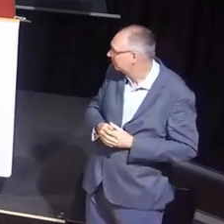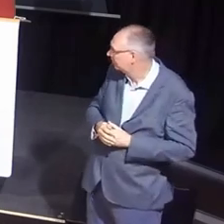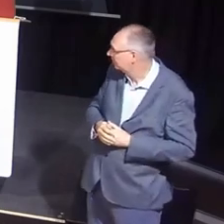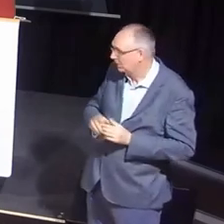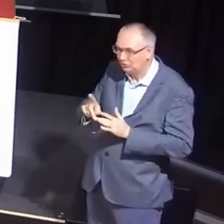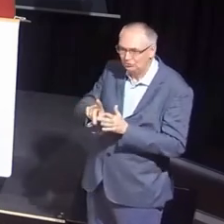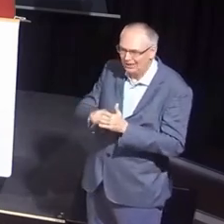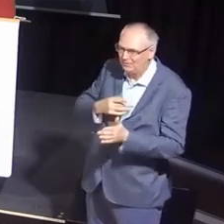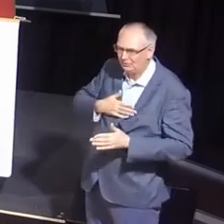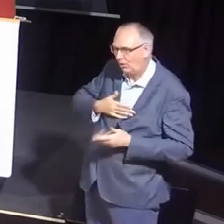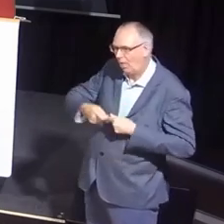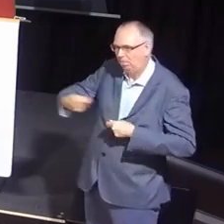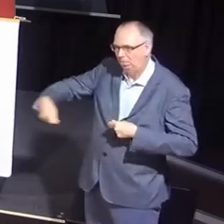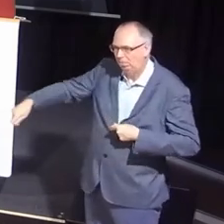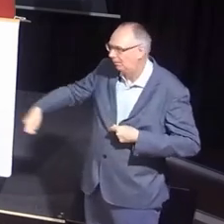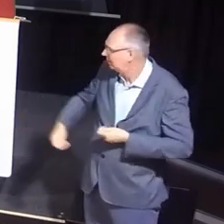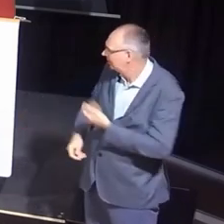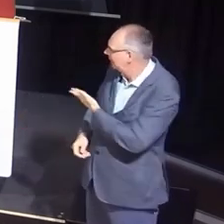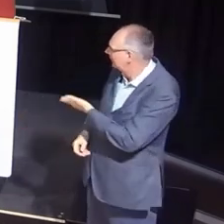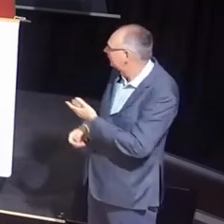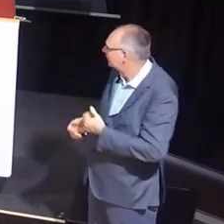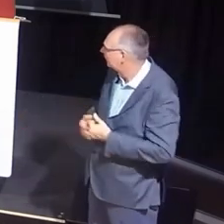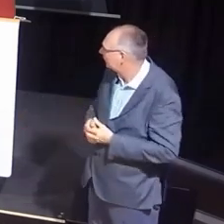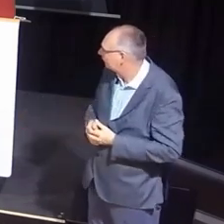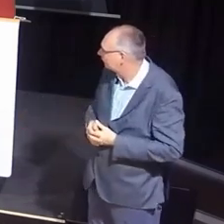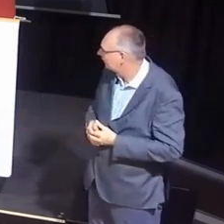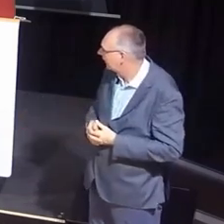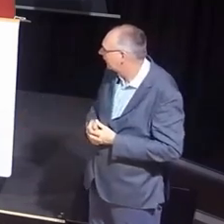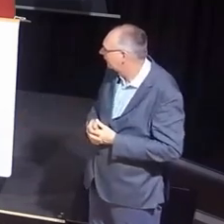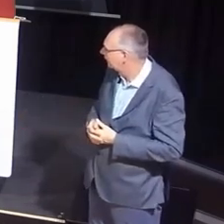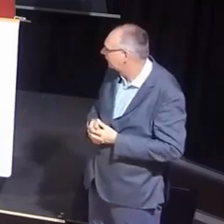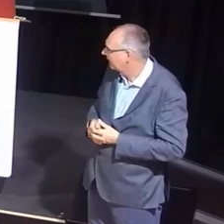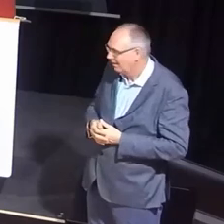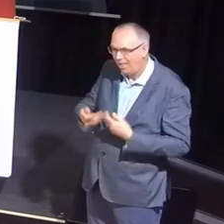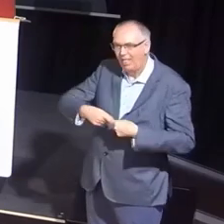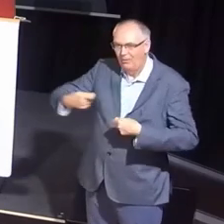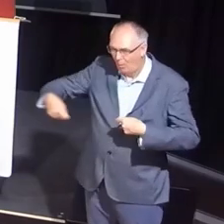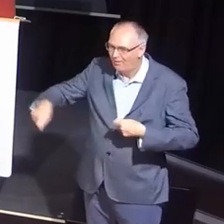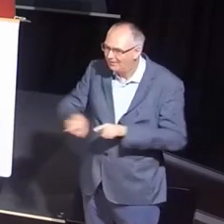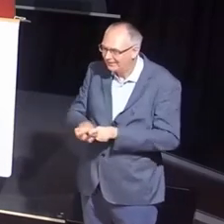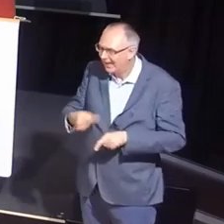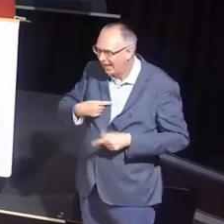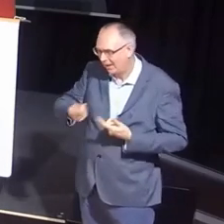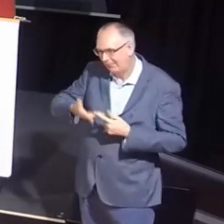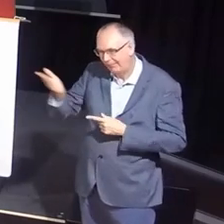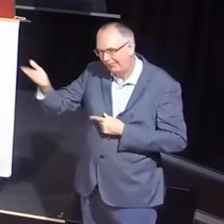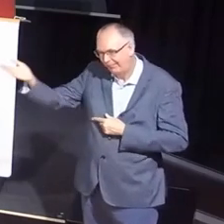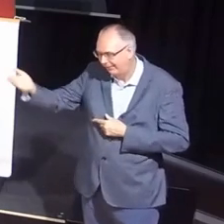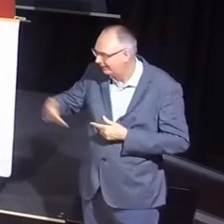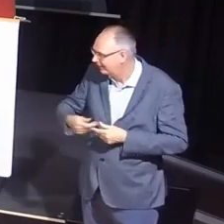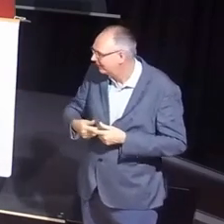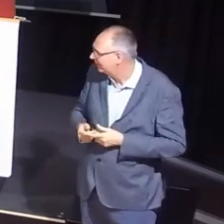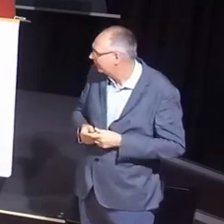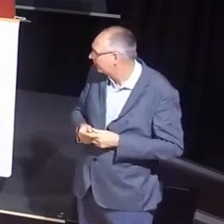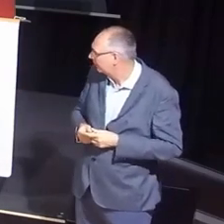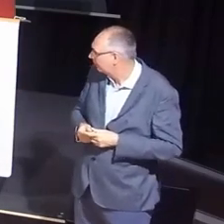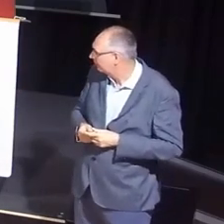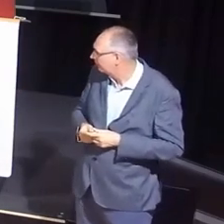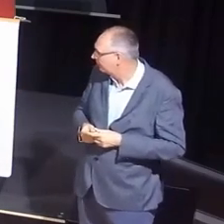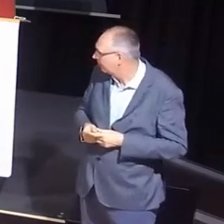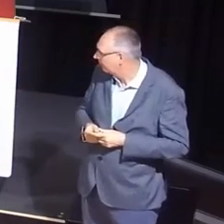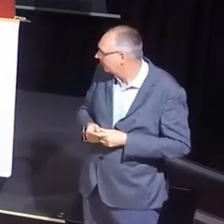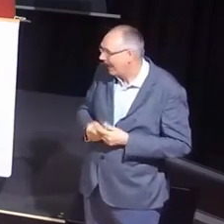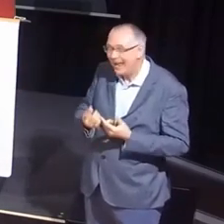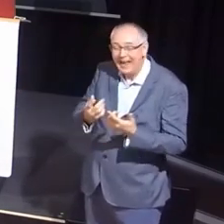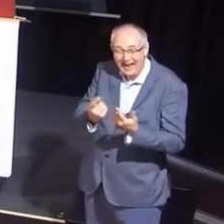I'm really sorry I ramble. No, you're good. That's cool. I ramble too. Here we go. So for me, it's anything that adds